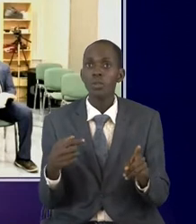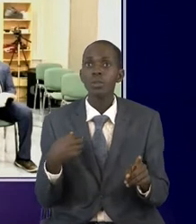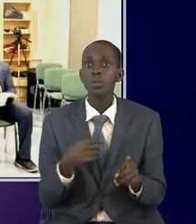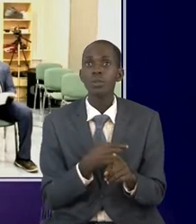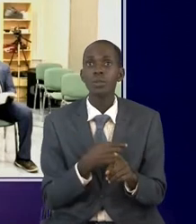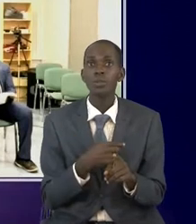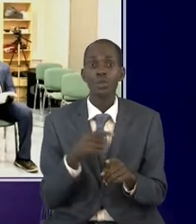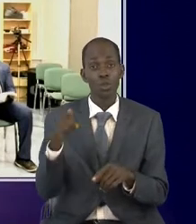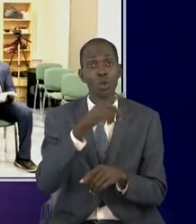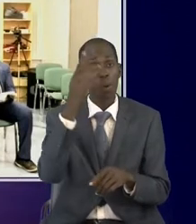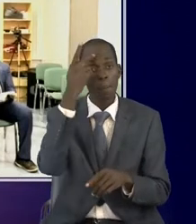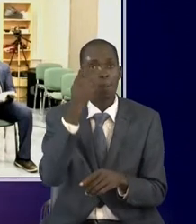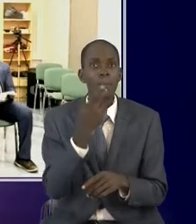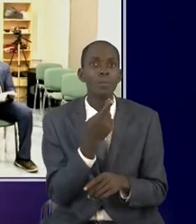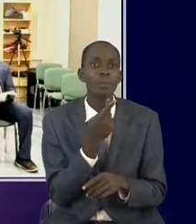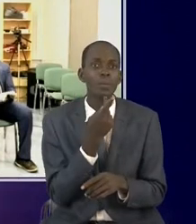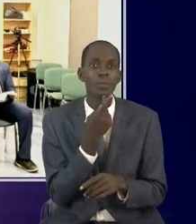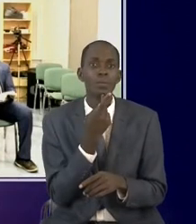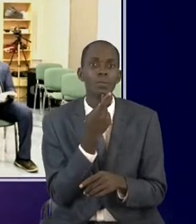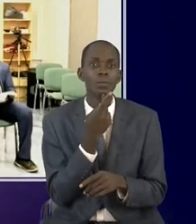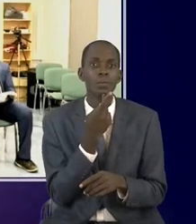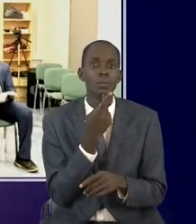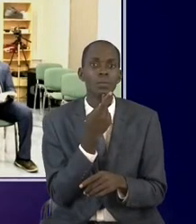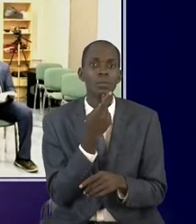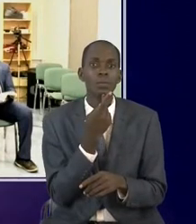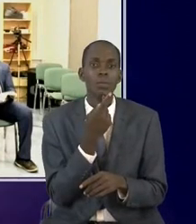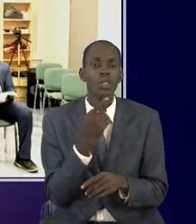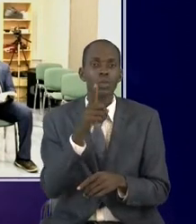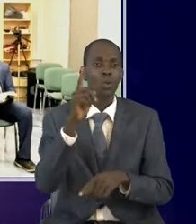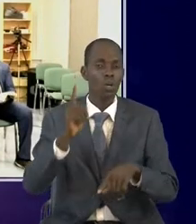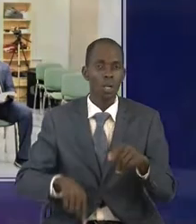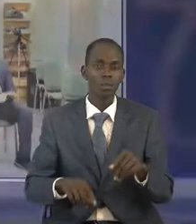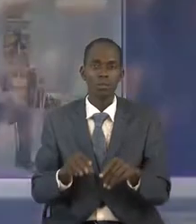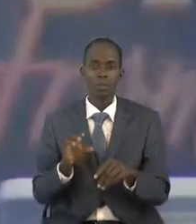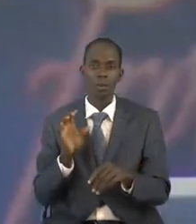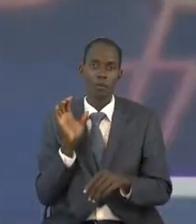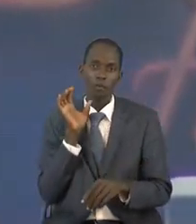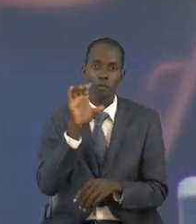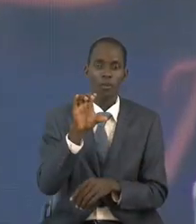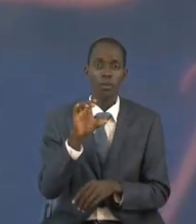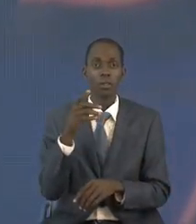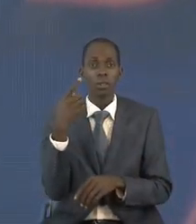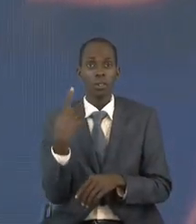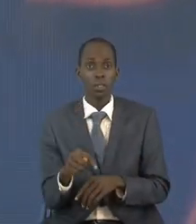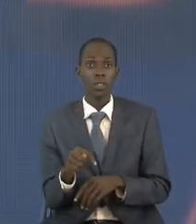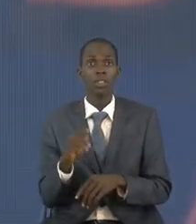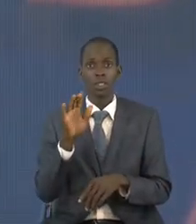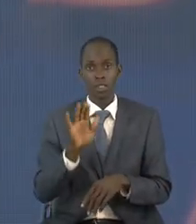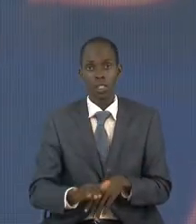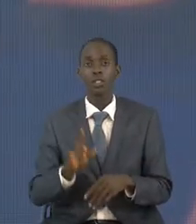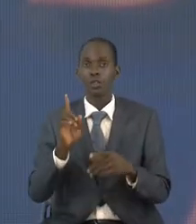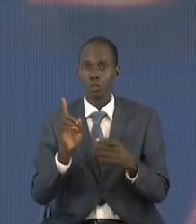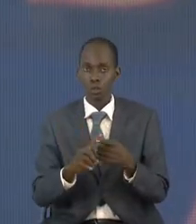have to be firm. Now, you cannot force the child, but at least you can declare